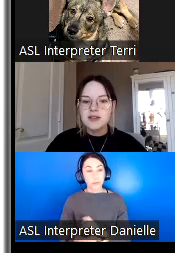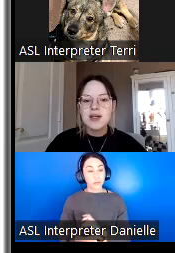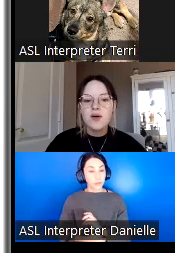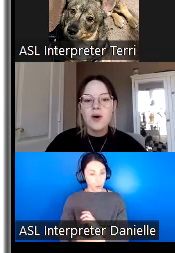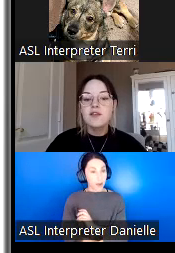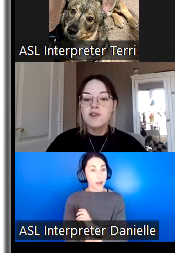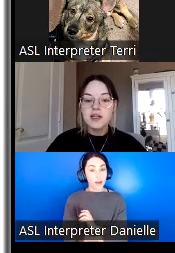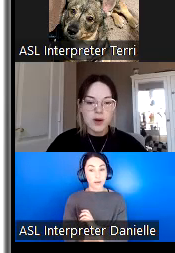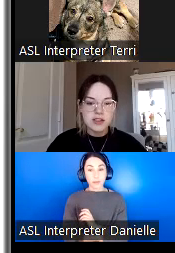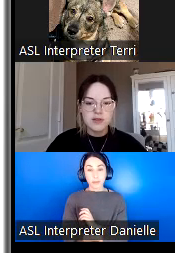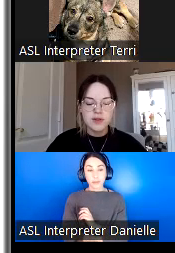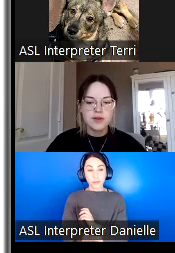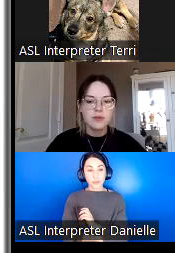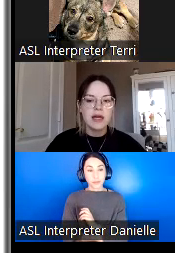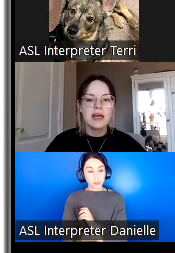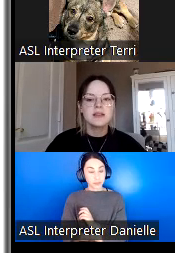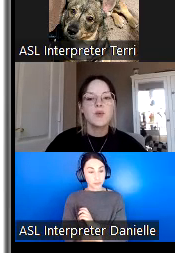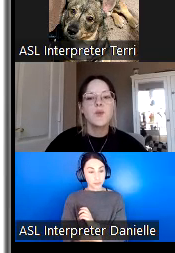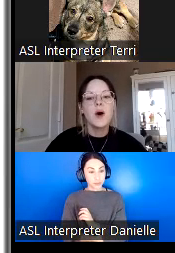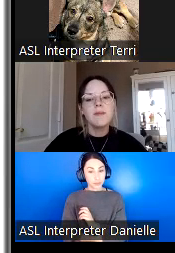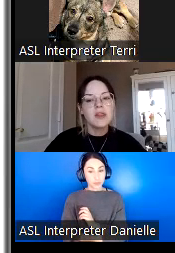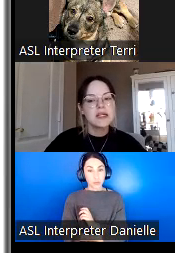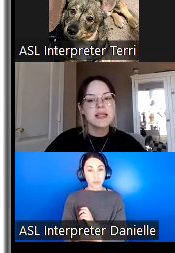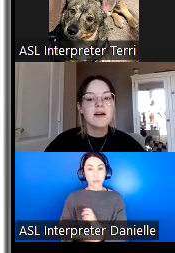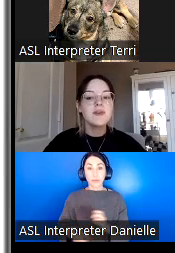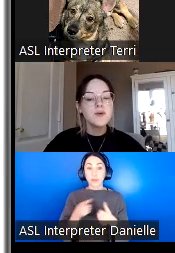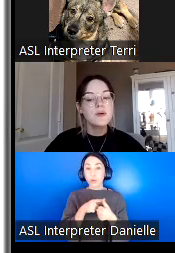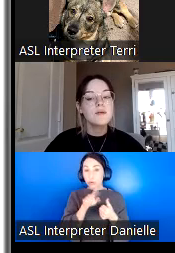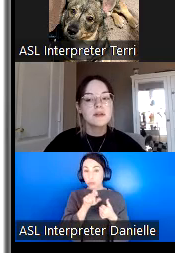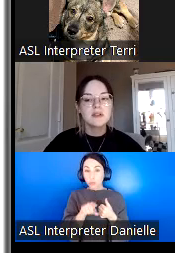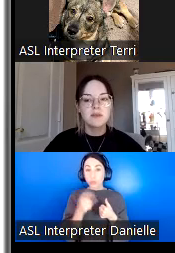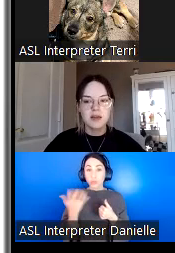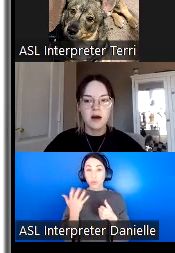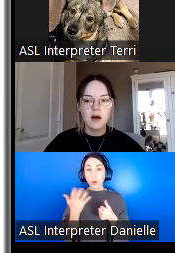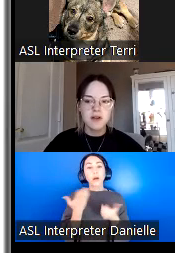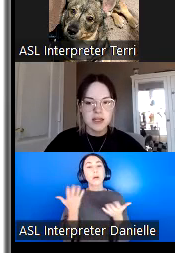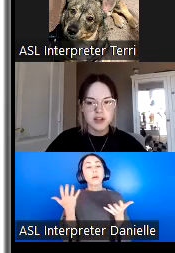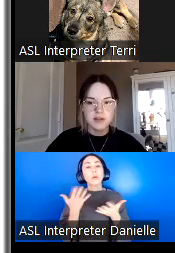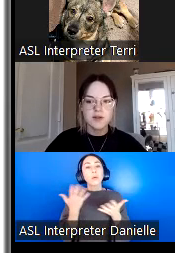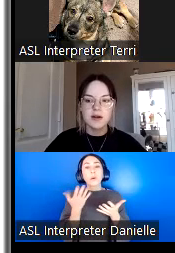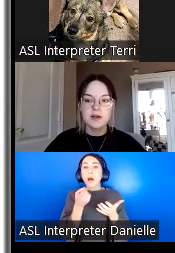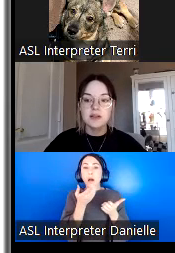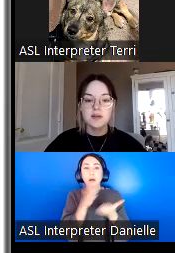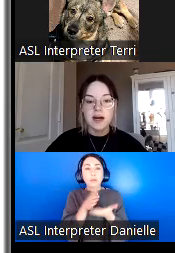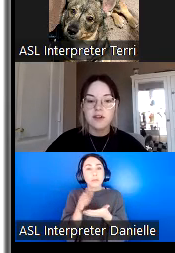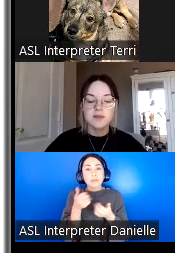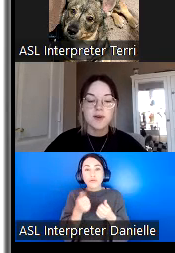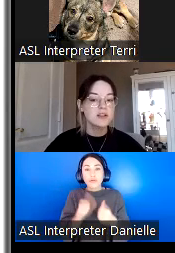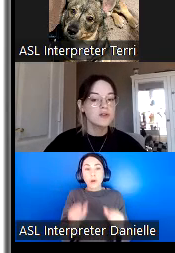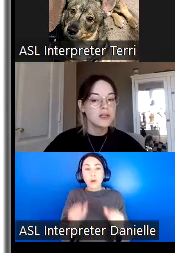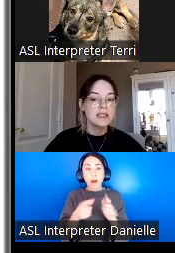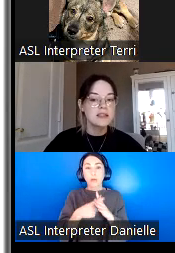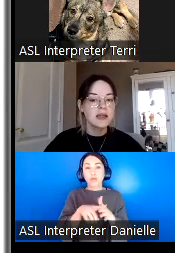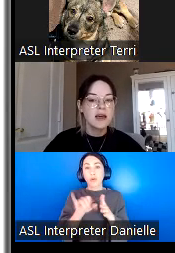All right, so our first question for the group is, what methods have you used to begin the conversation surrounding a